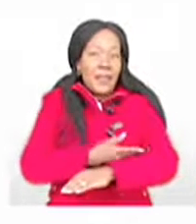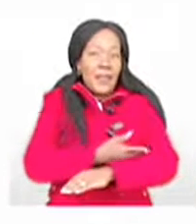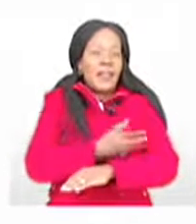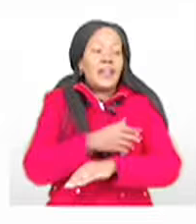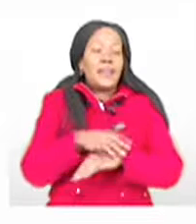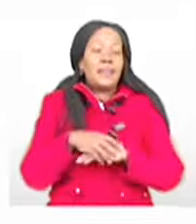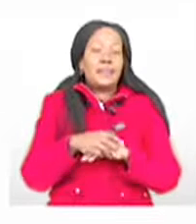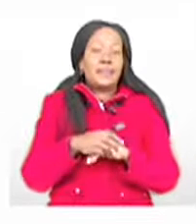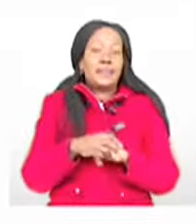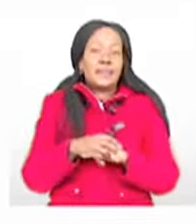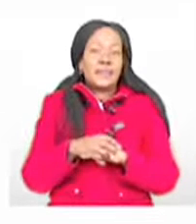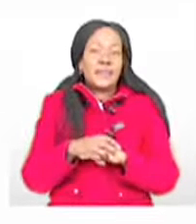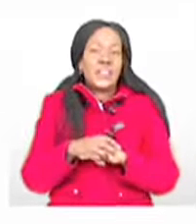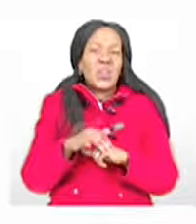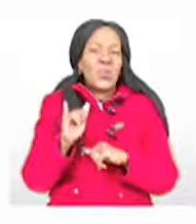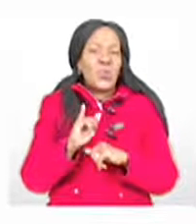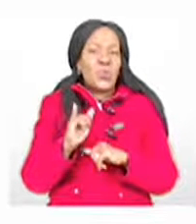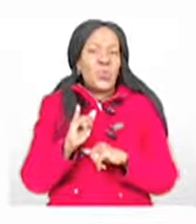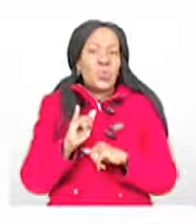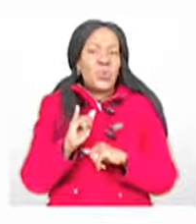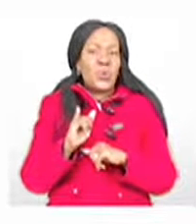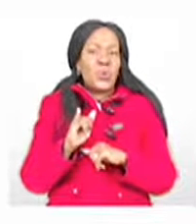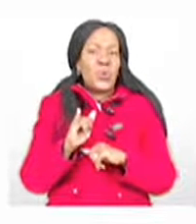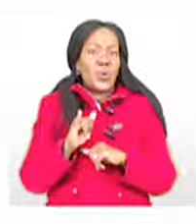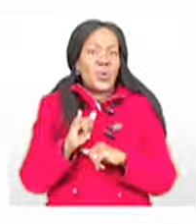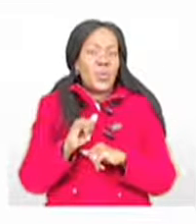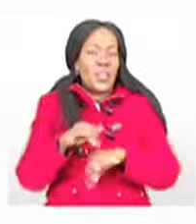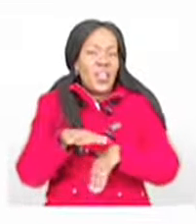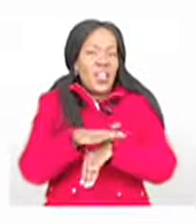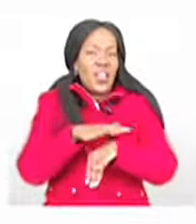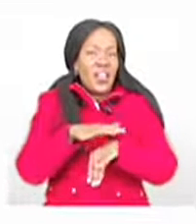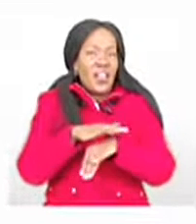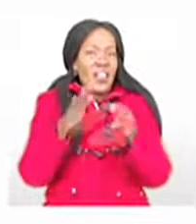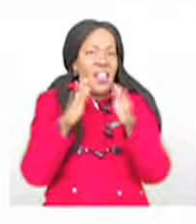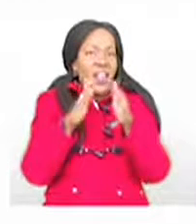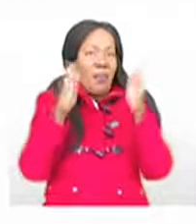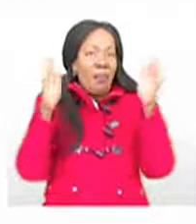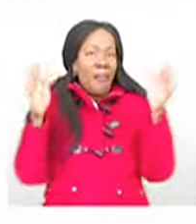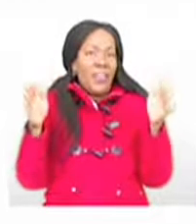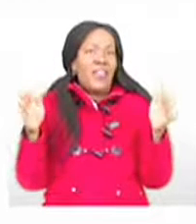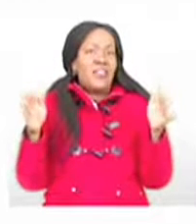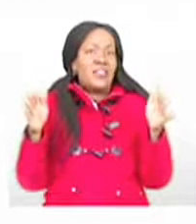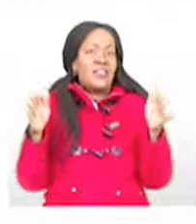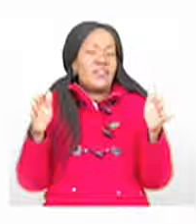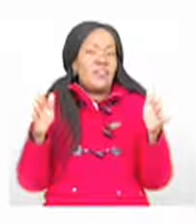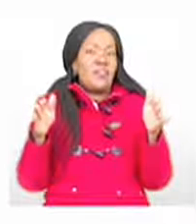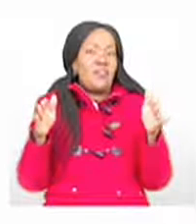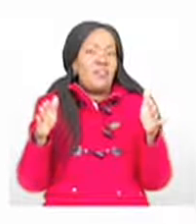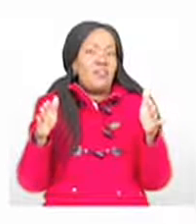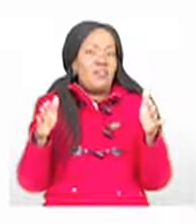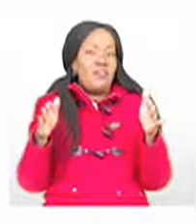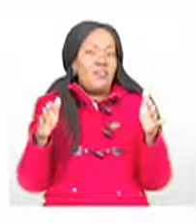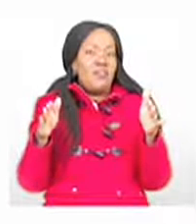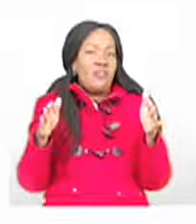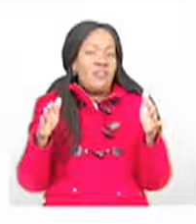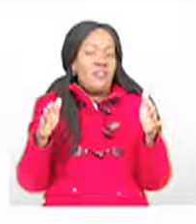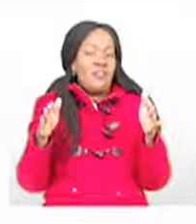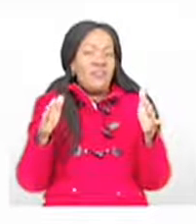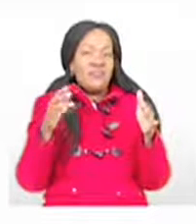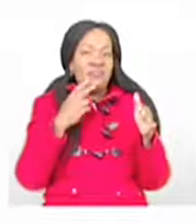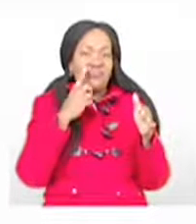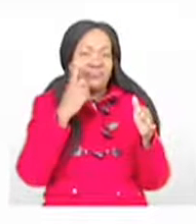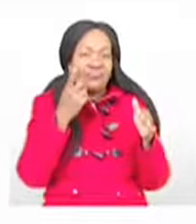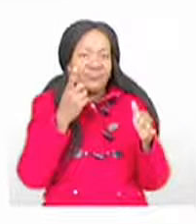Now, which animal is the biggest of them all? Let's look